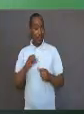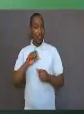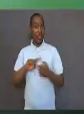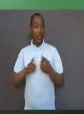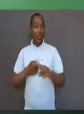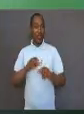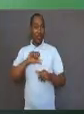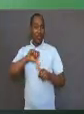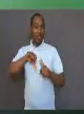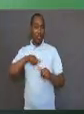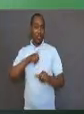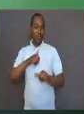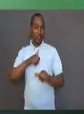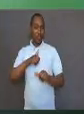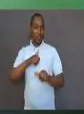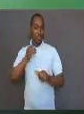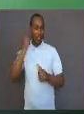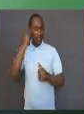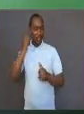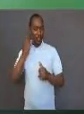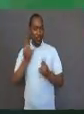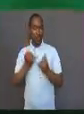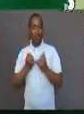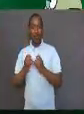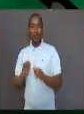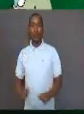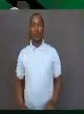with the student sitting beside you.